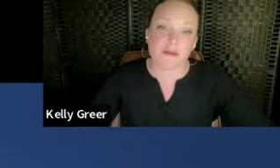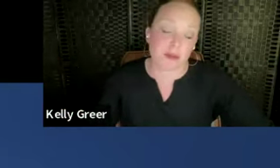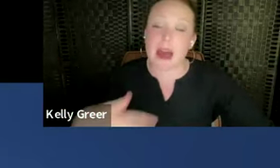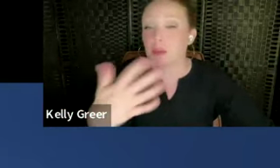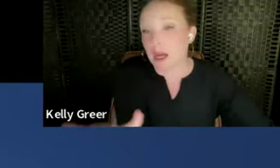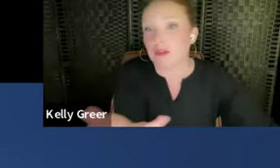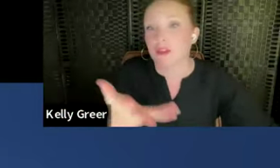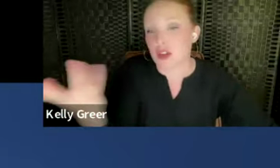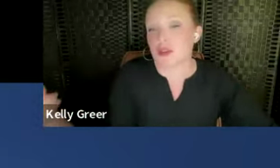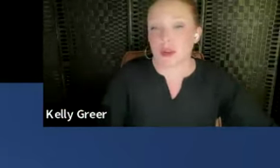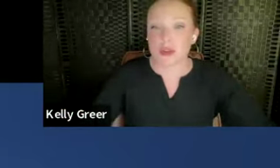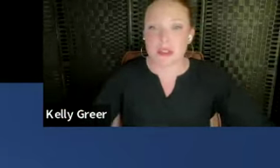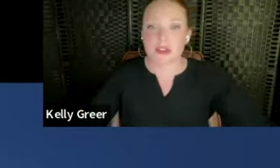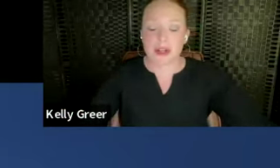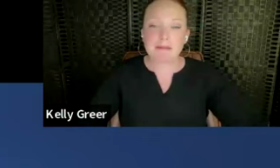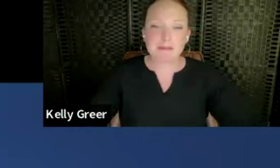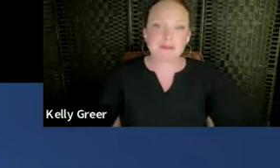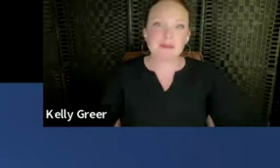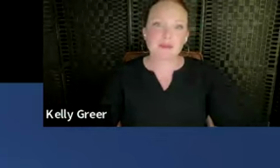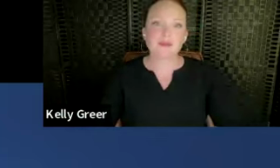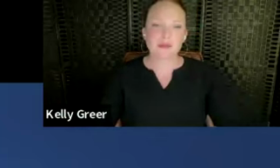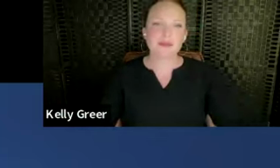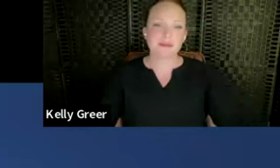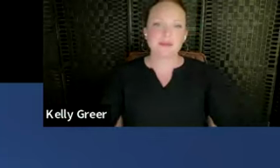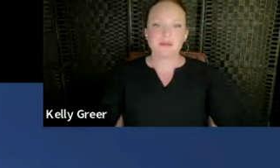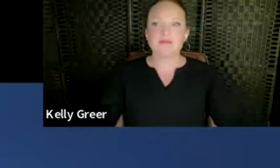So that would be helpful for those who don't use Instagram.